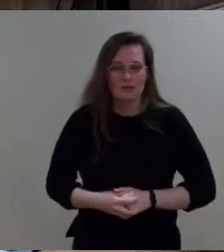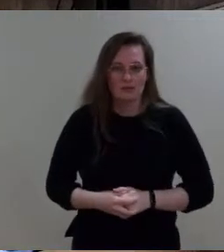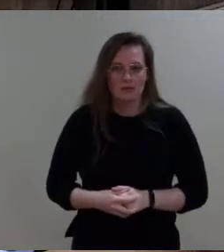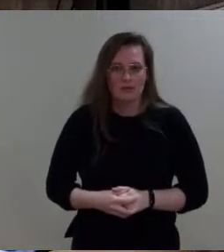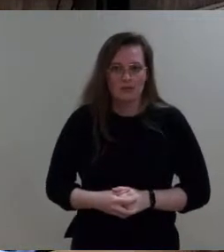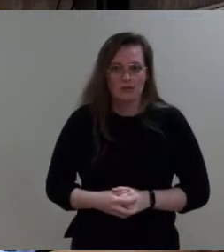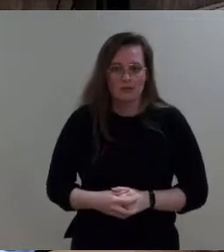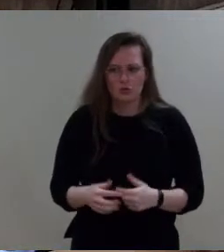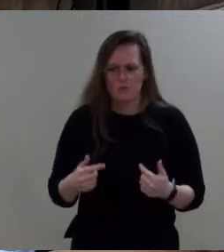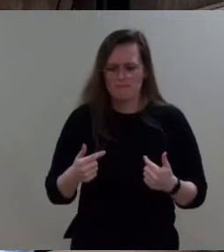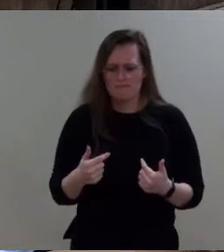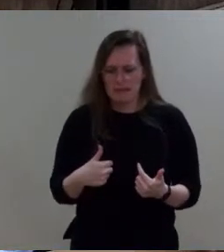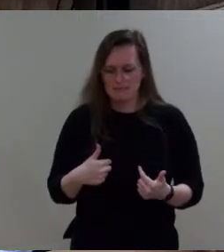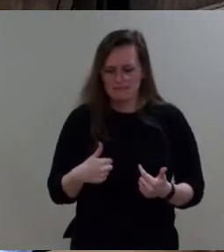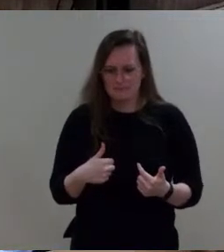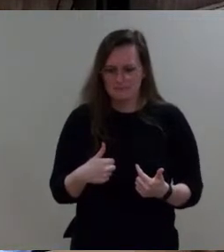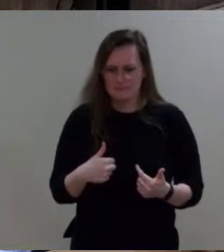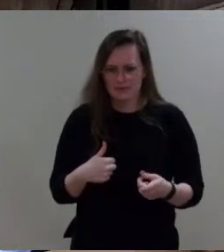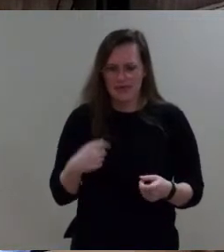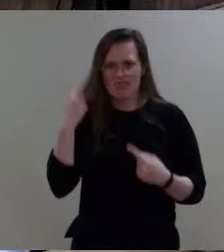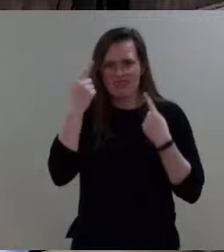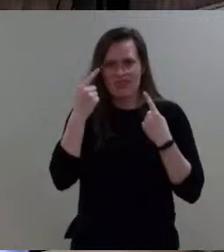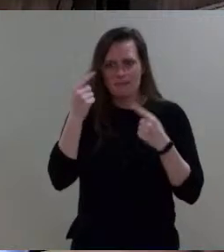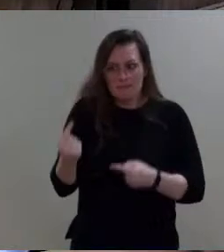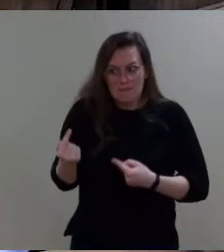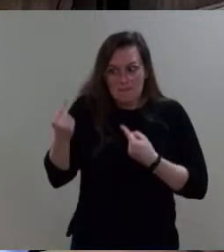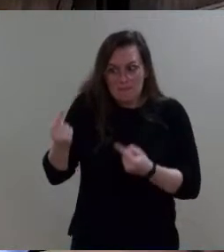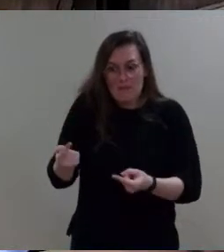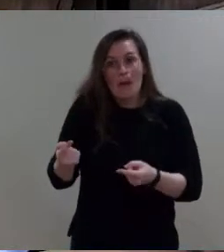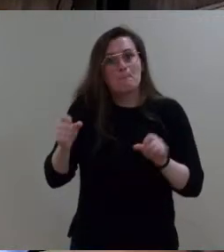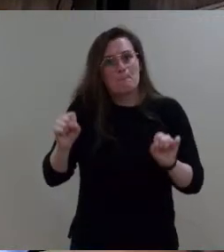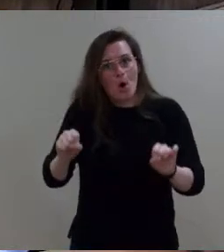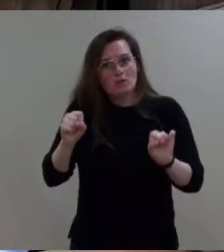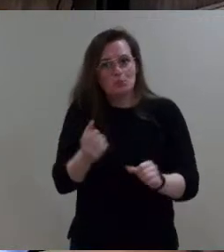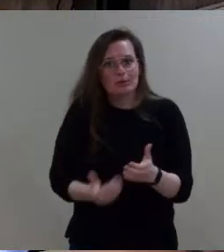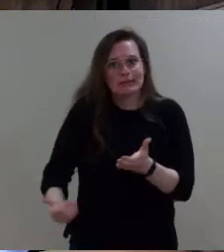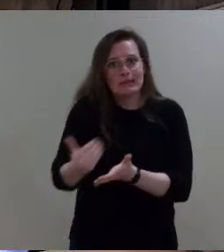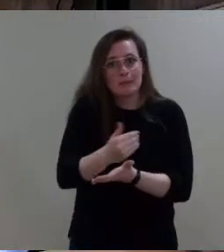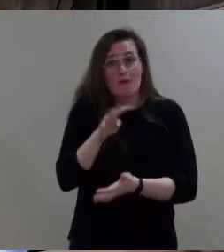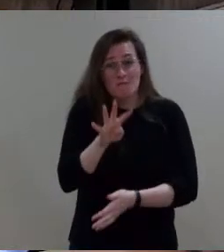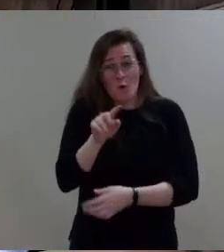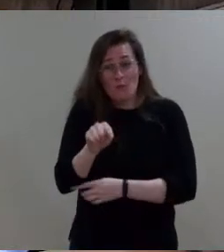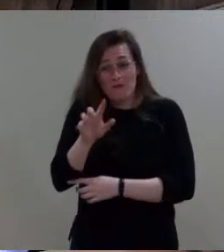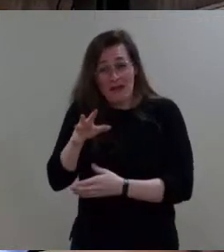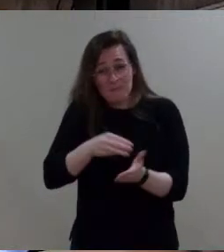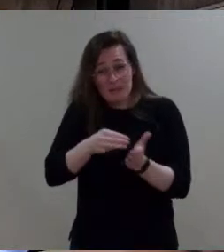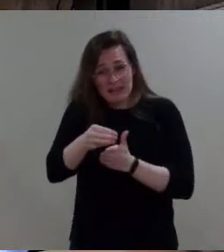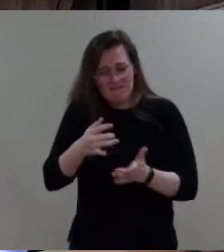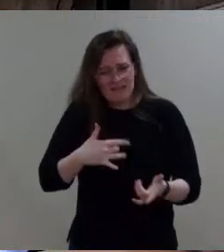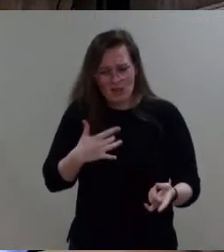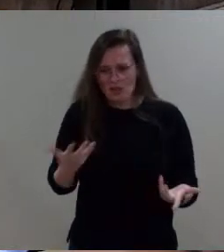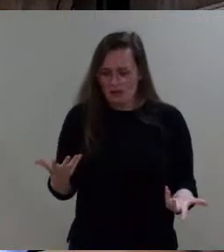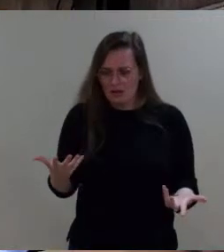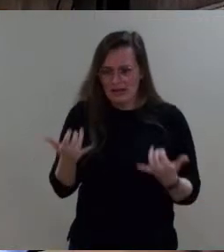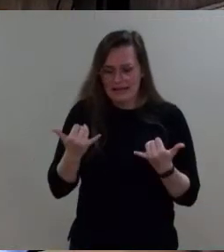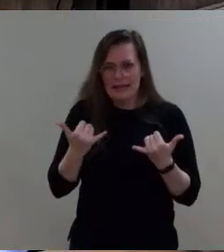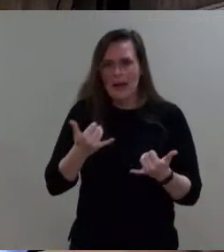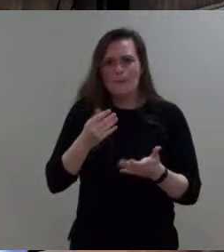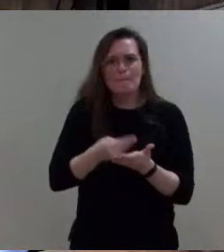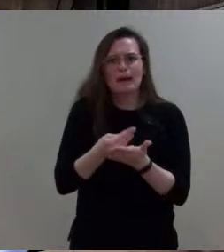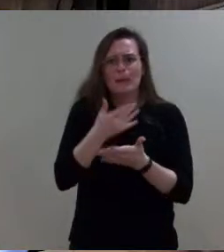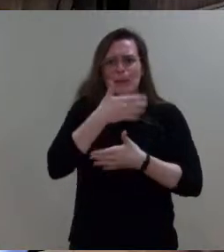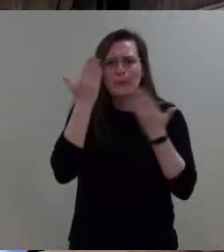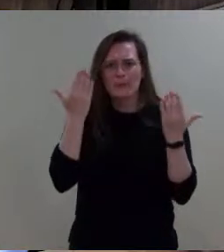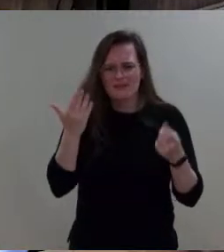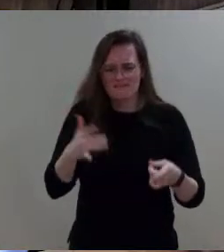when I look at this 4.5 million and just shake my head and go, yeah, and we get nothing right now. So I